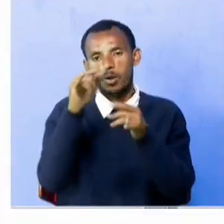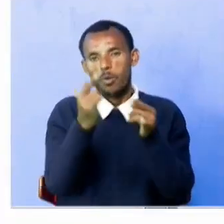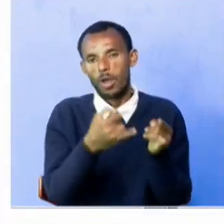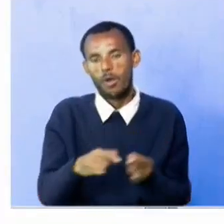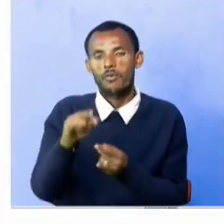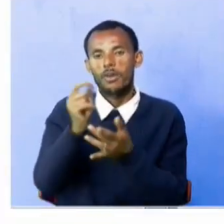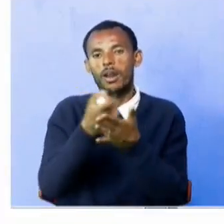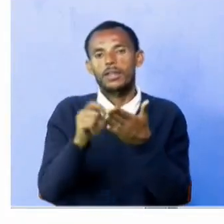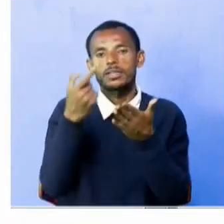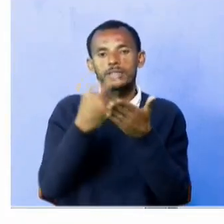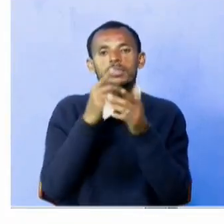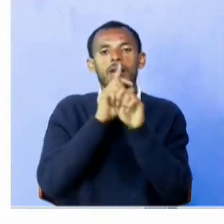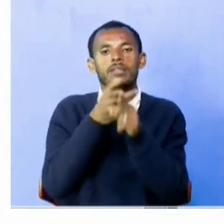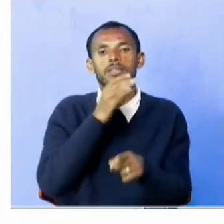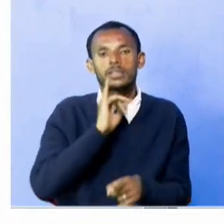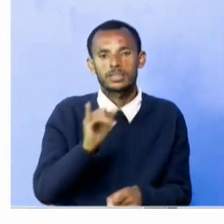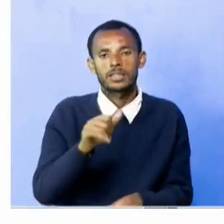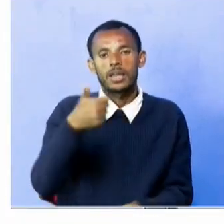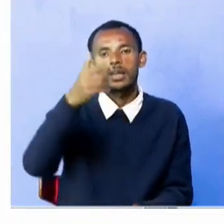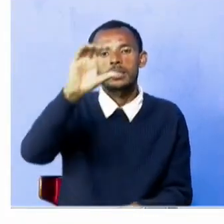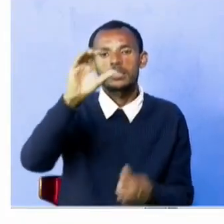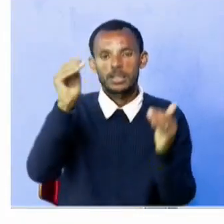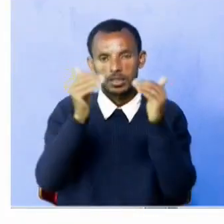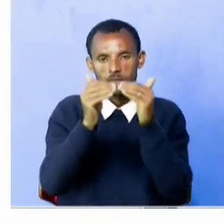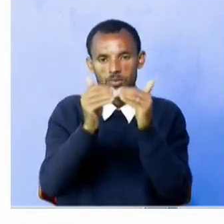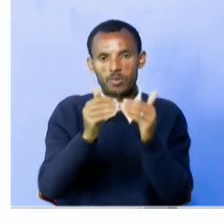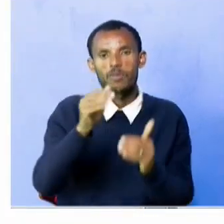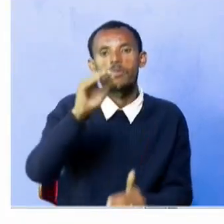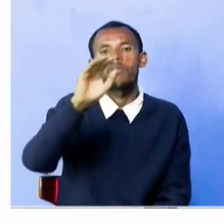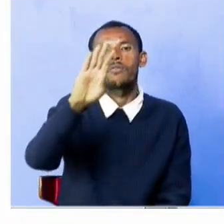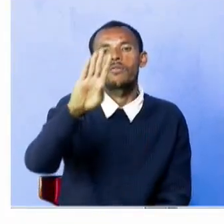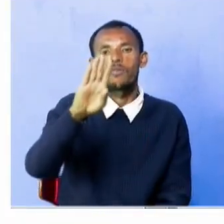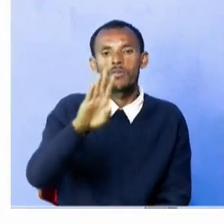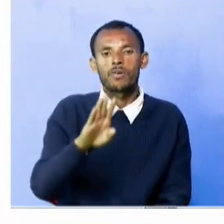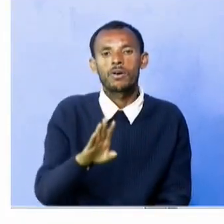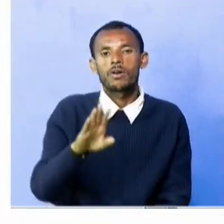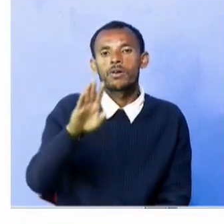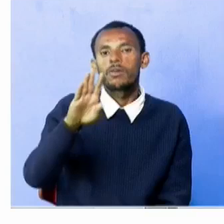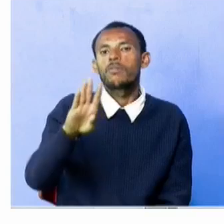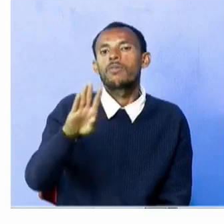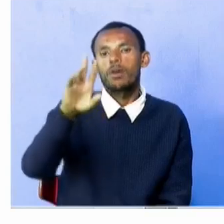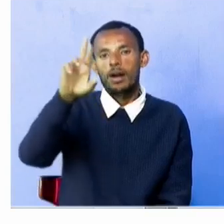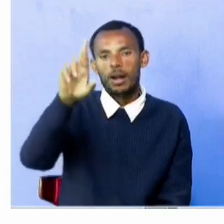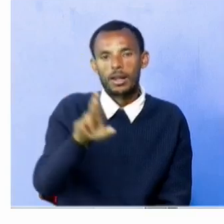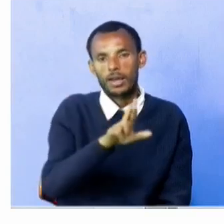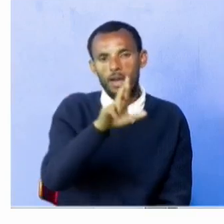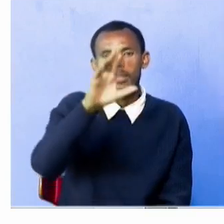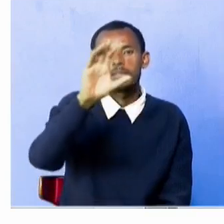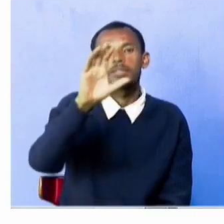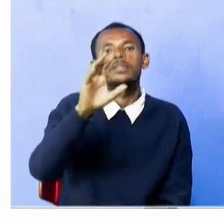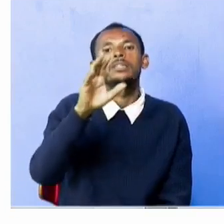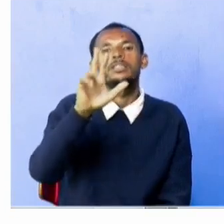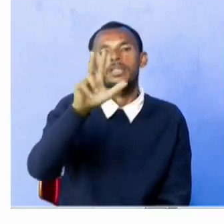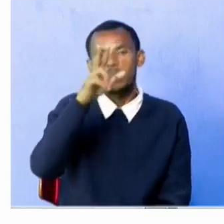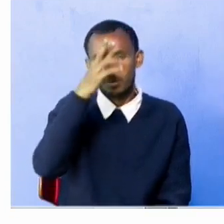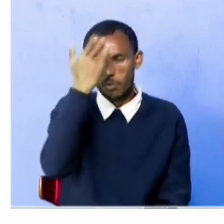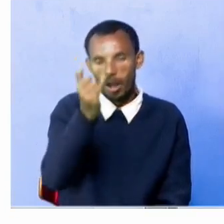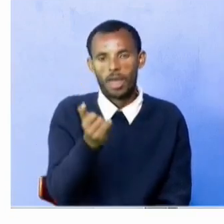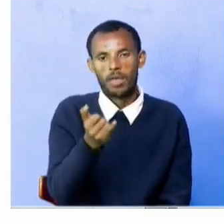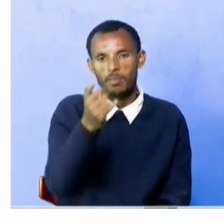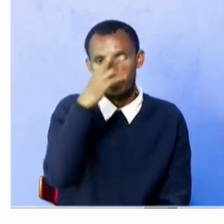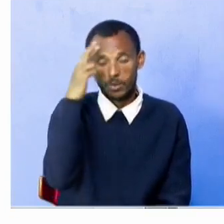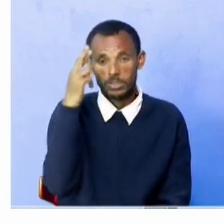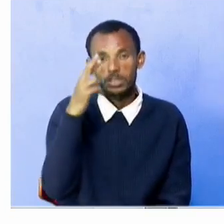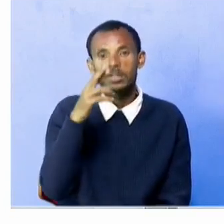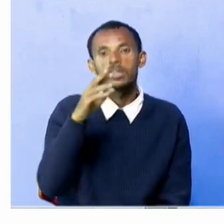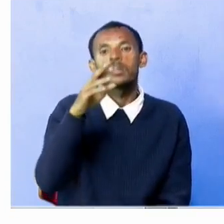writing this answer is AC is equals to 4 radical 3 centimeter. You know why?